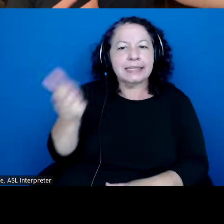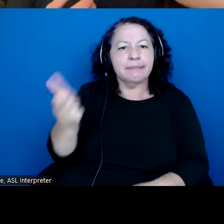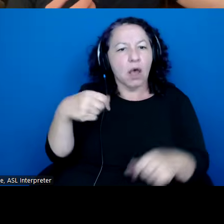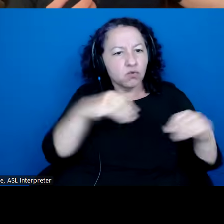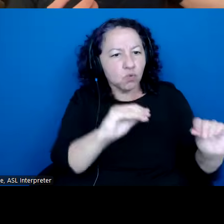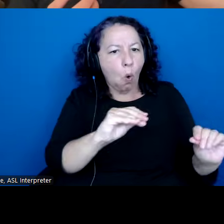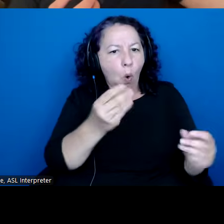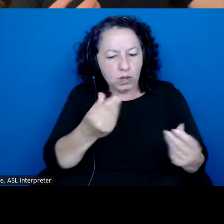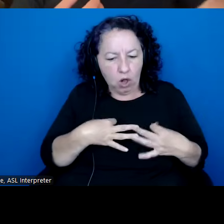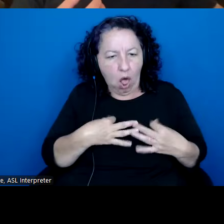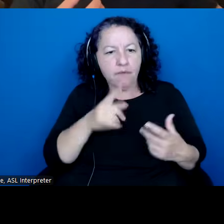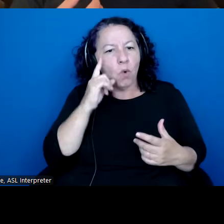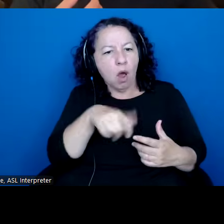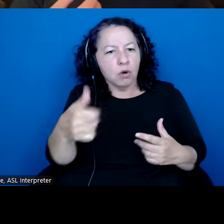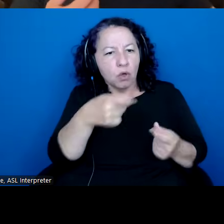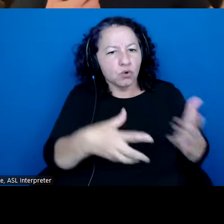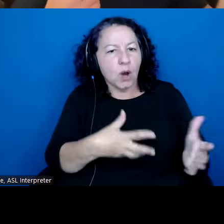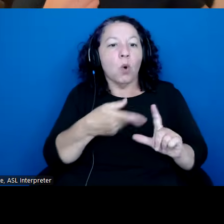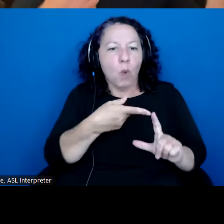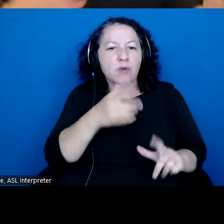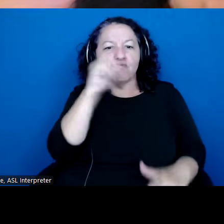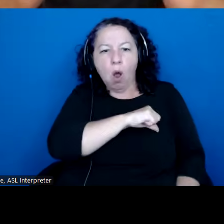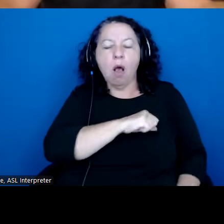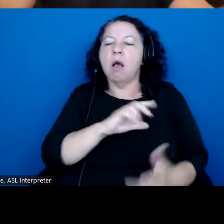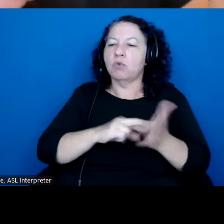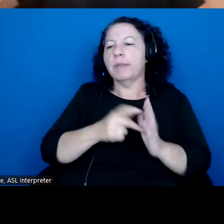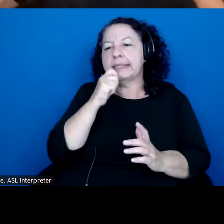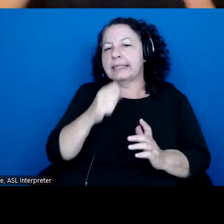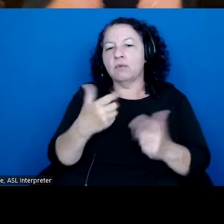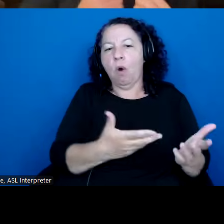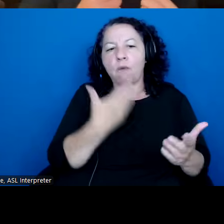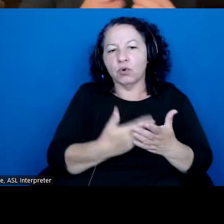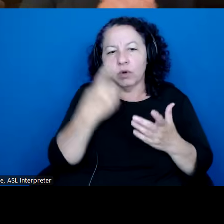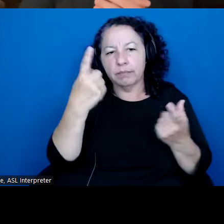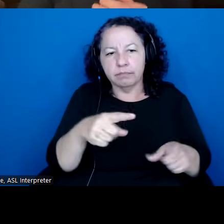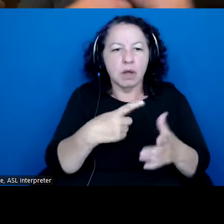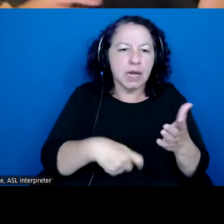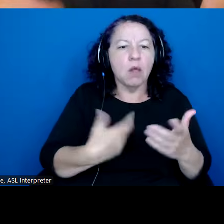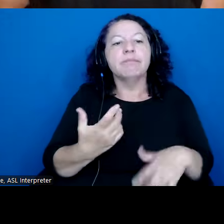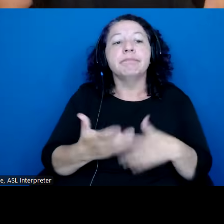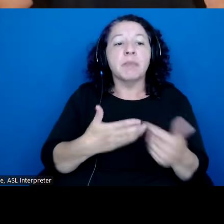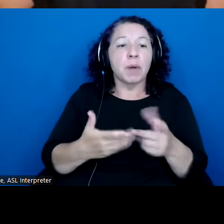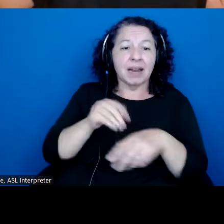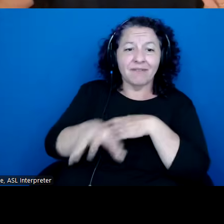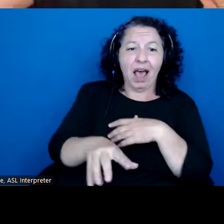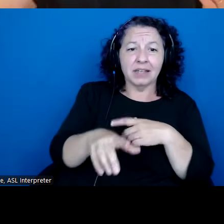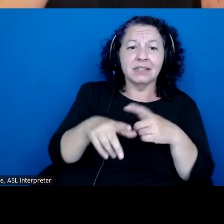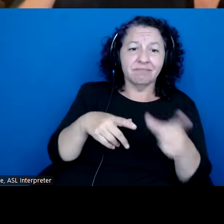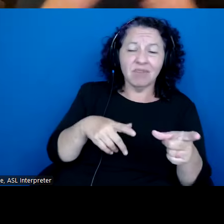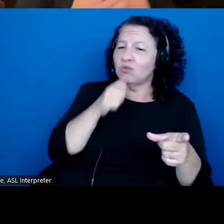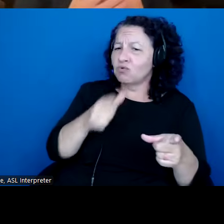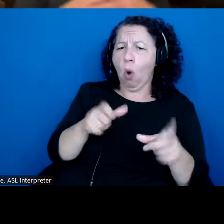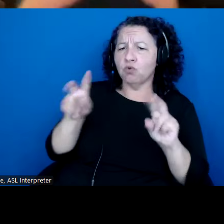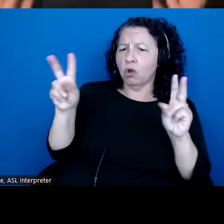another trader while he was drunk and presumably didn't get a good deal on it. Or this great piece of advice in the instructions of Sharupak: you should not pass judgment when you drink